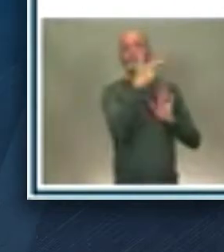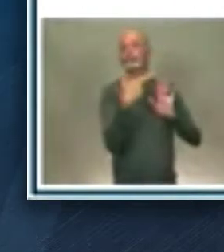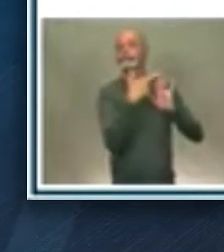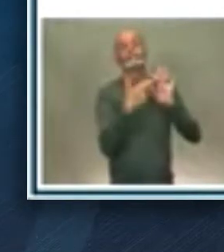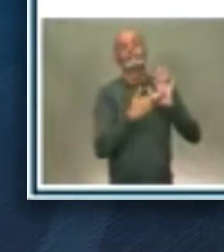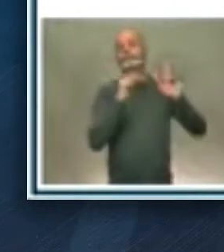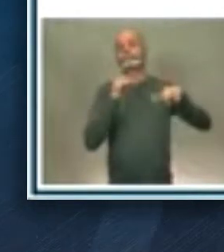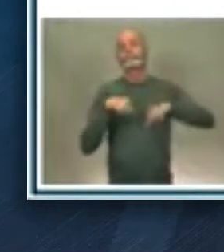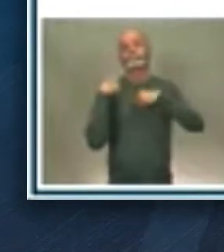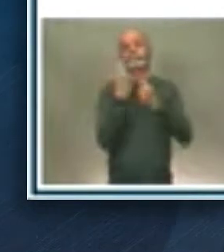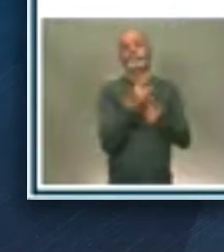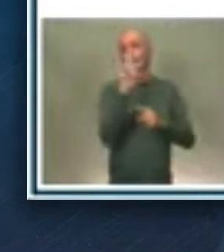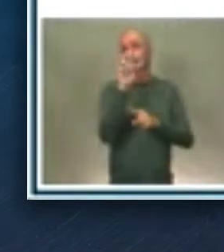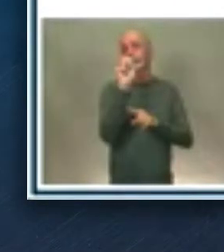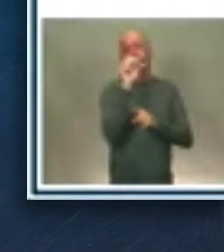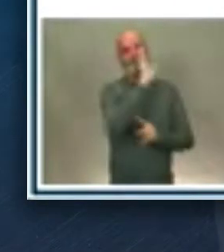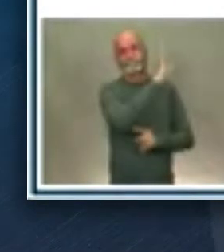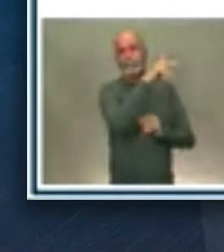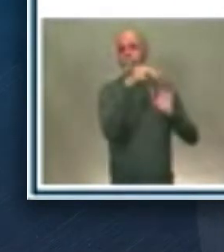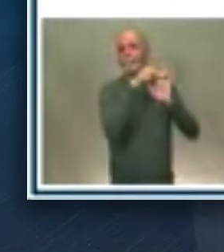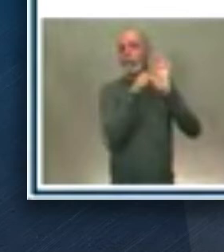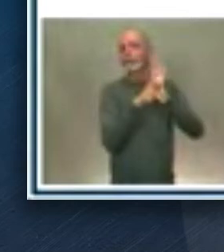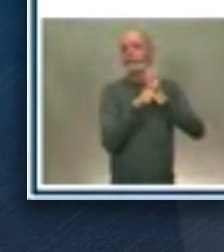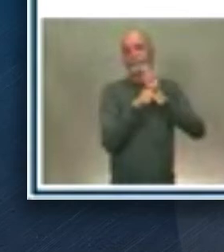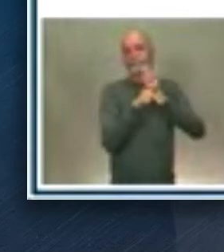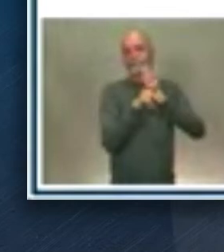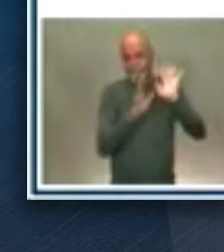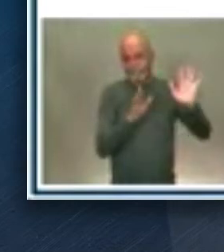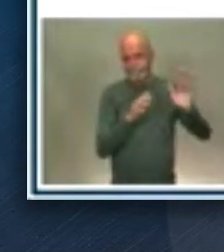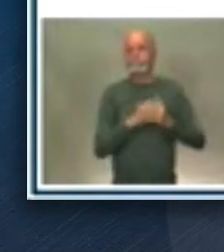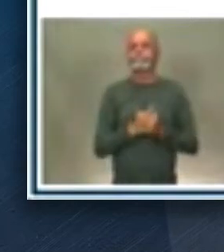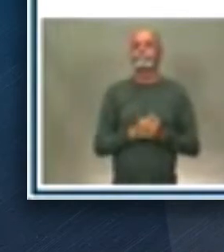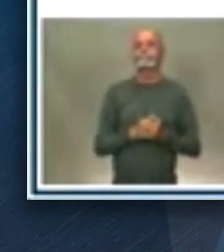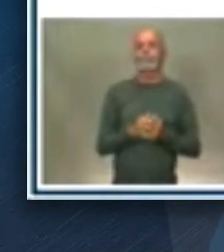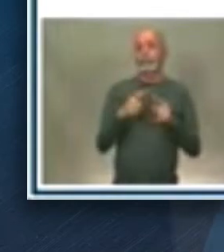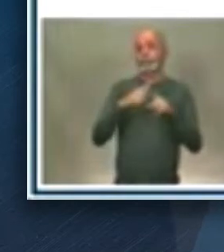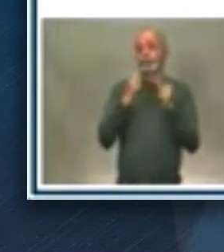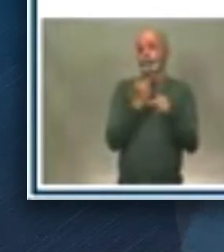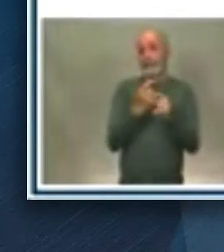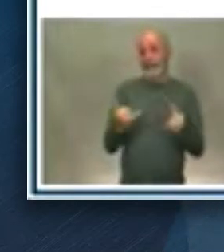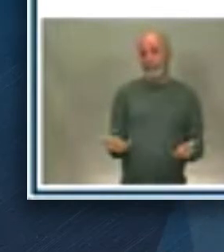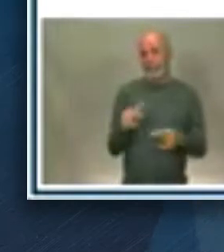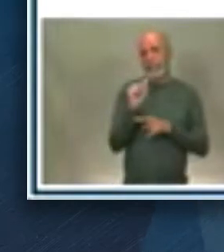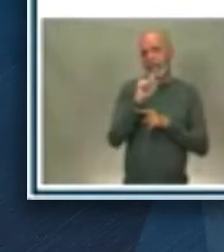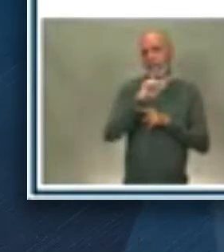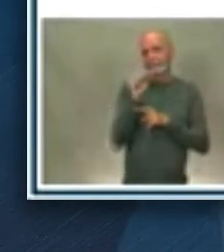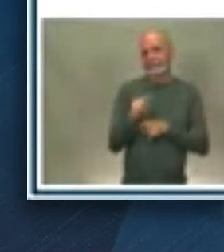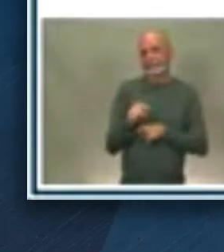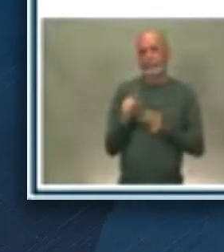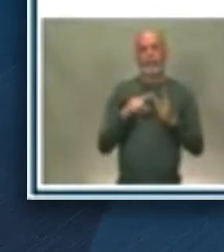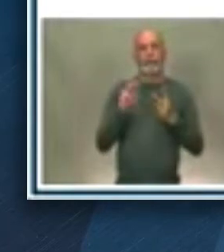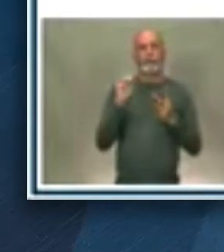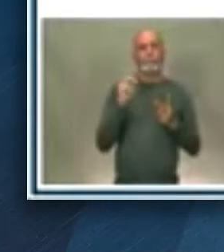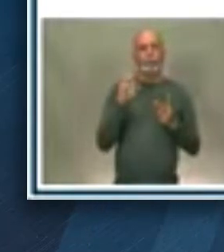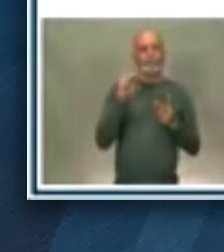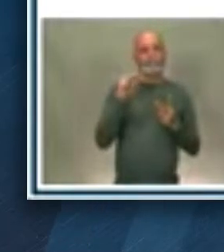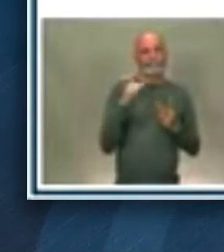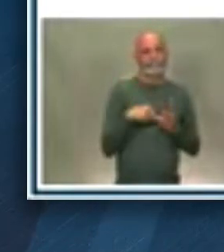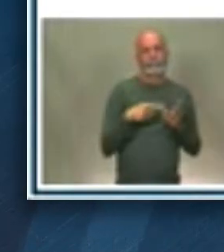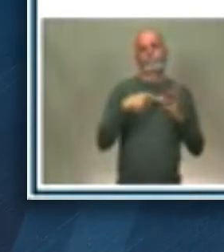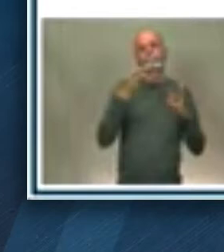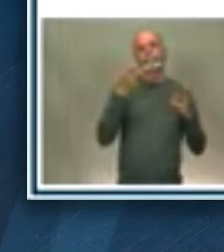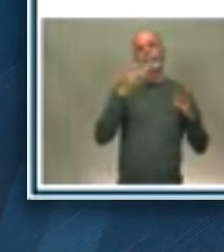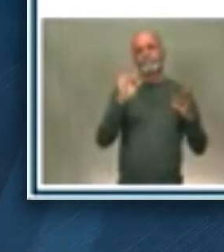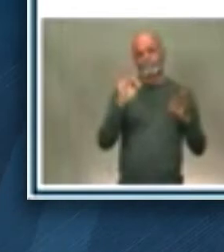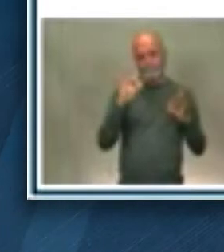States. We have both AstraZeneca and the two mRNA vaccines, Pfizer and Moderna, which